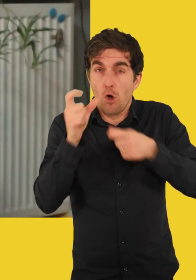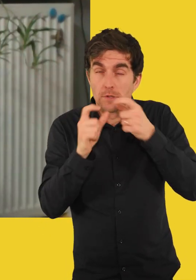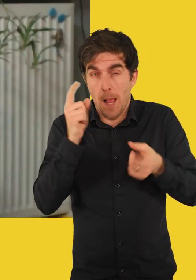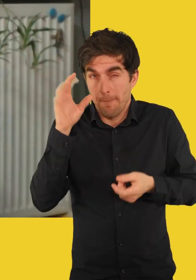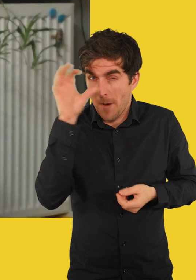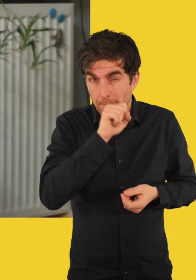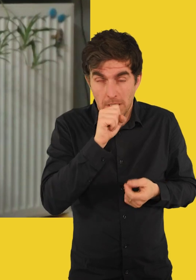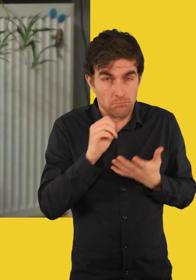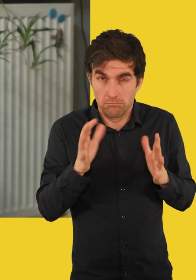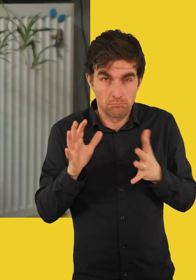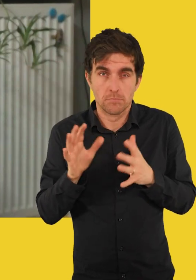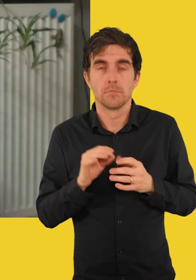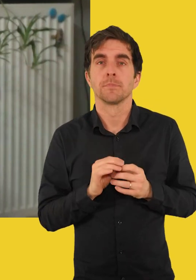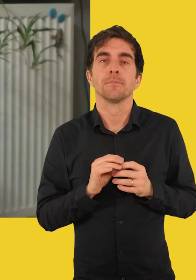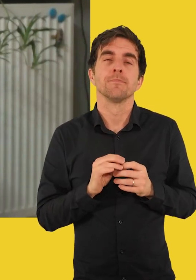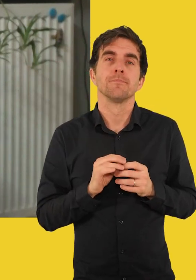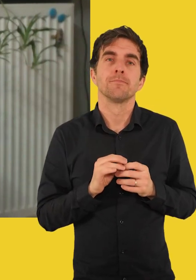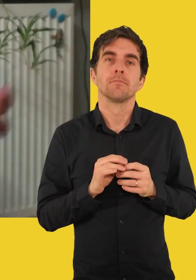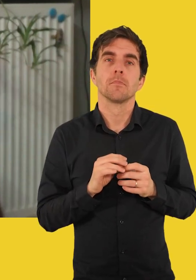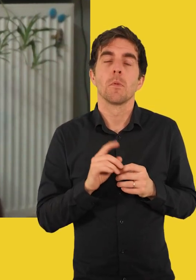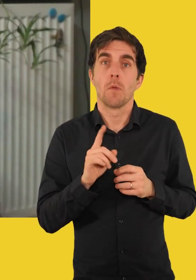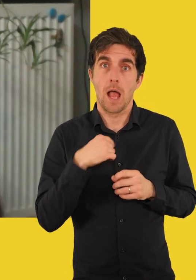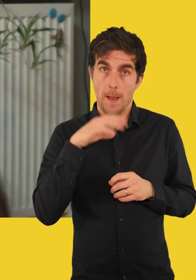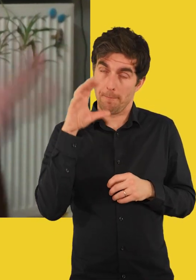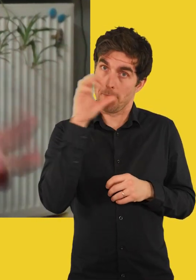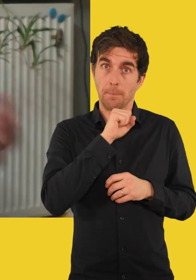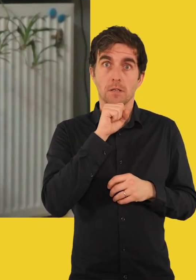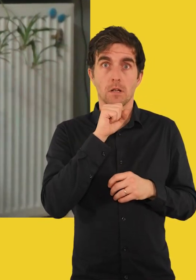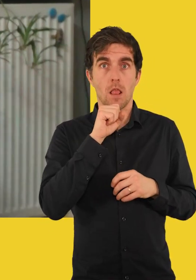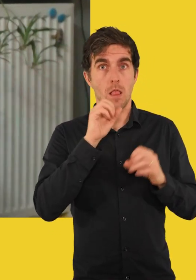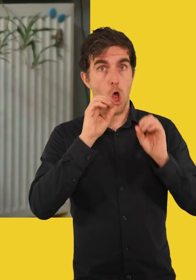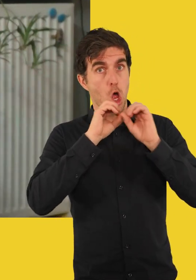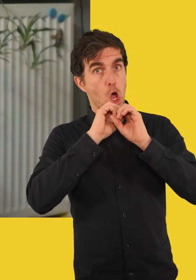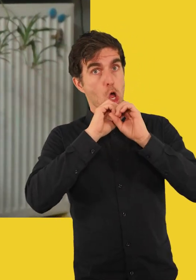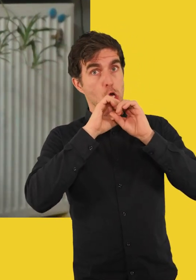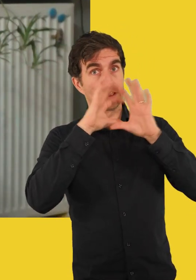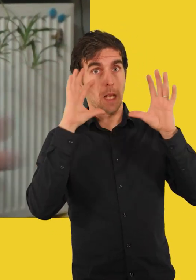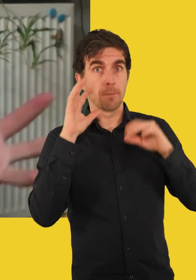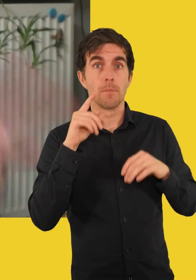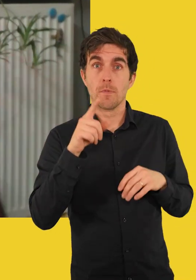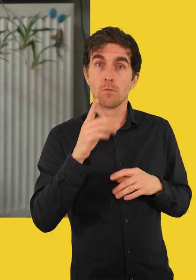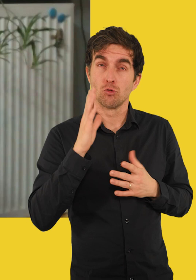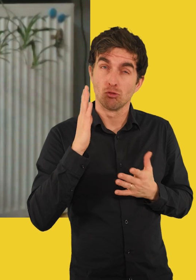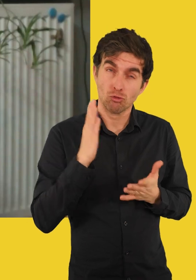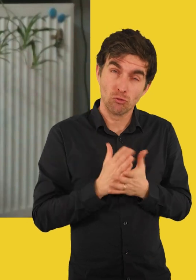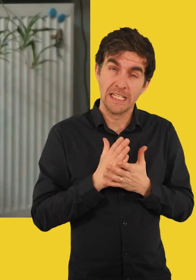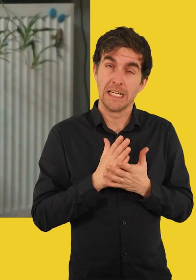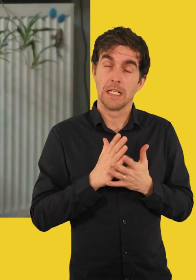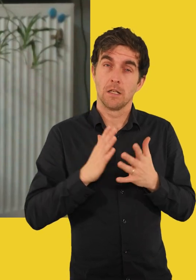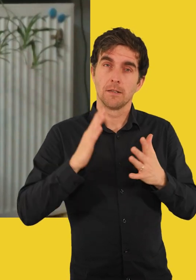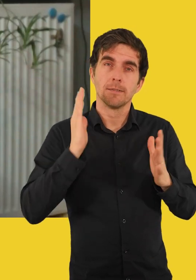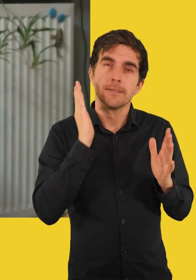I can't remember the words they used, but what I've remembered the concepts as is if you want to really simplify it